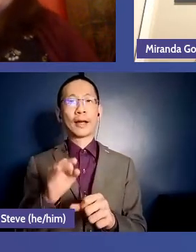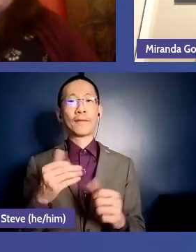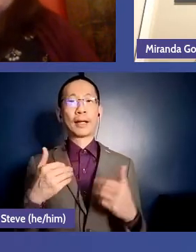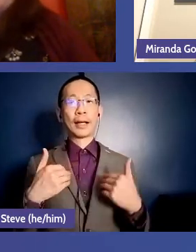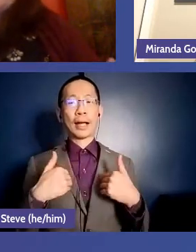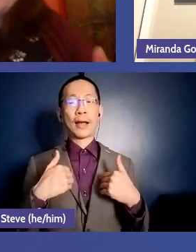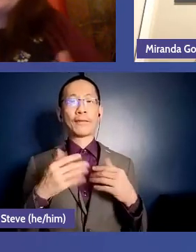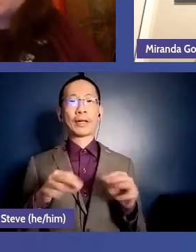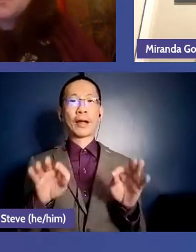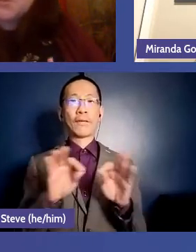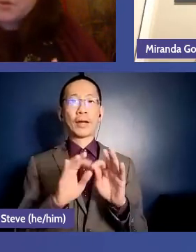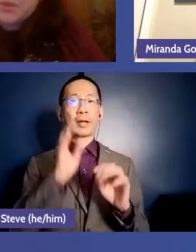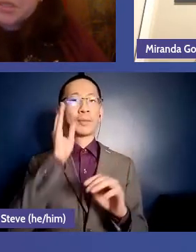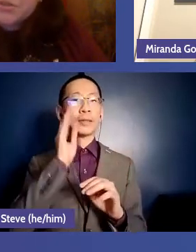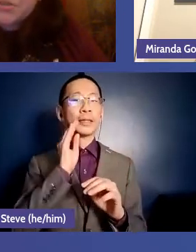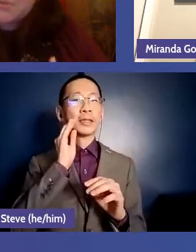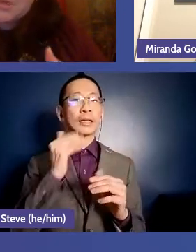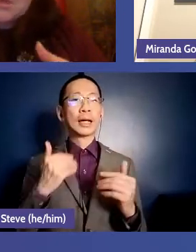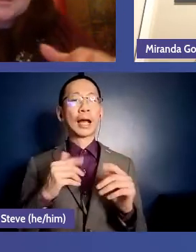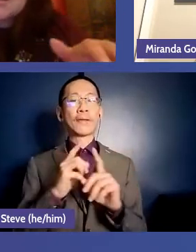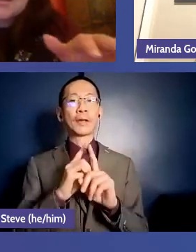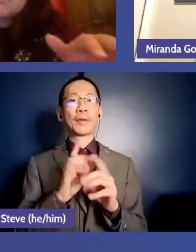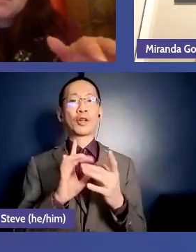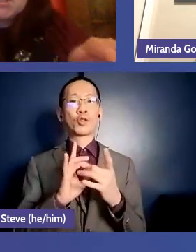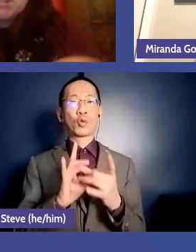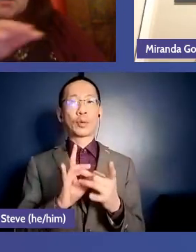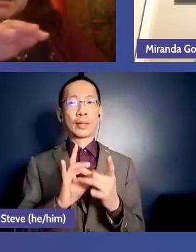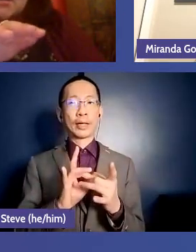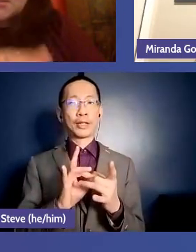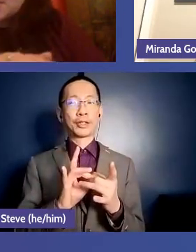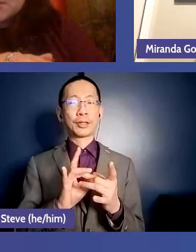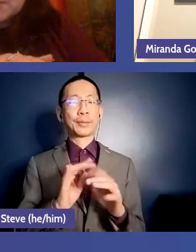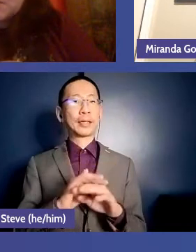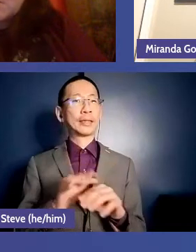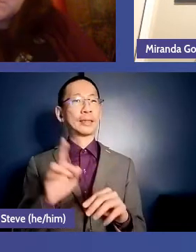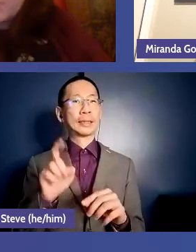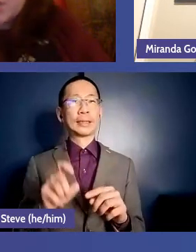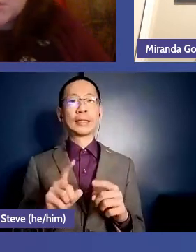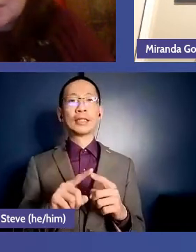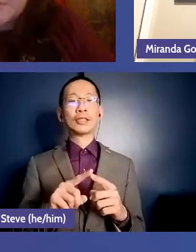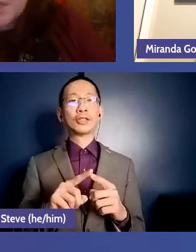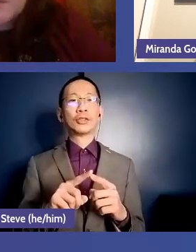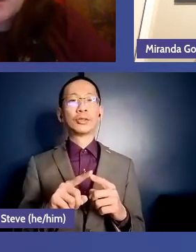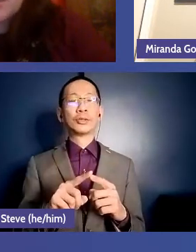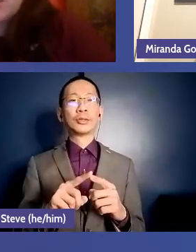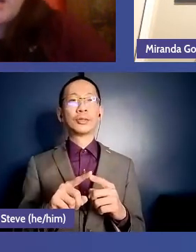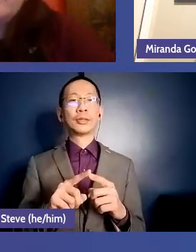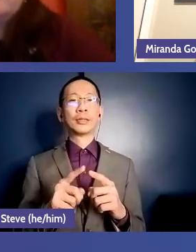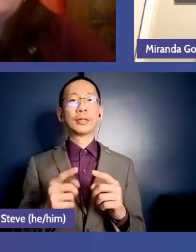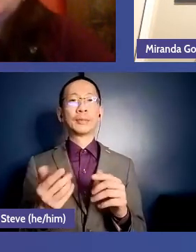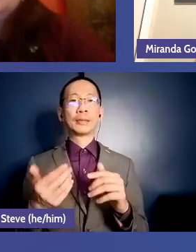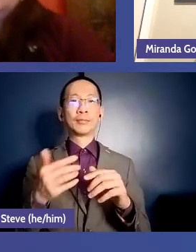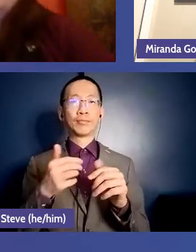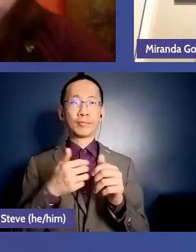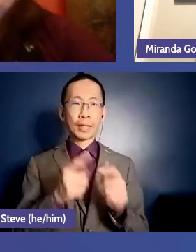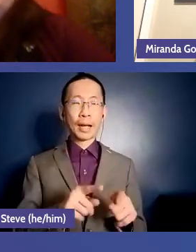valuable experience and having a mentor relationship doesn't need to necessarily sit on right on top of another, and can